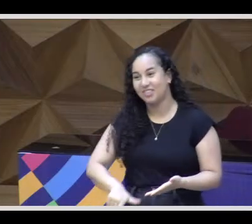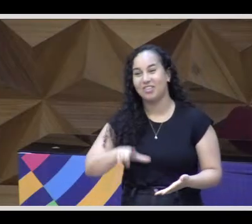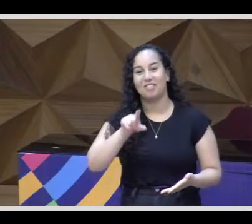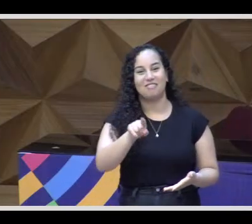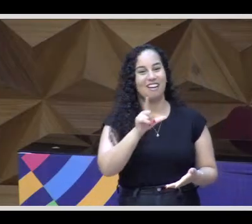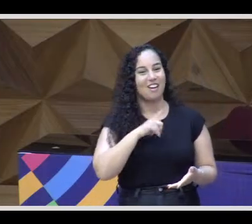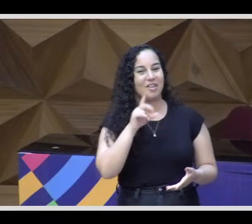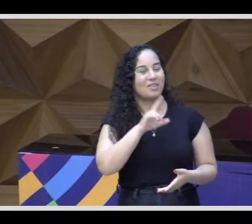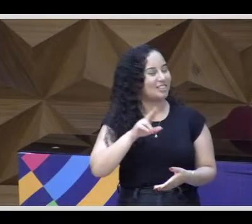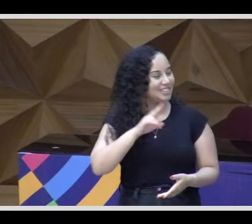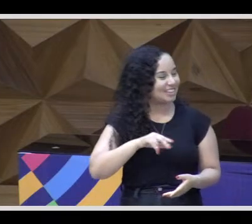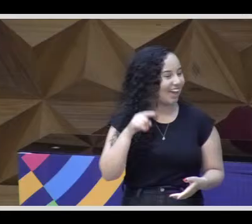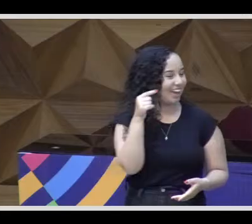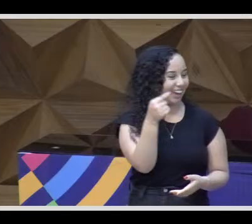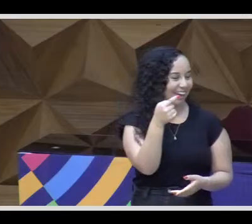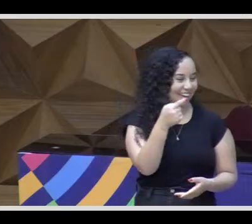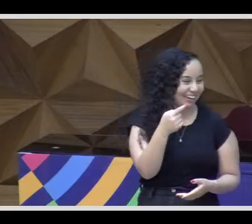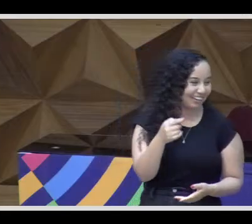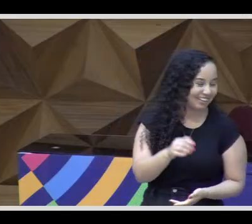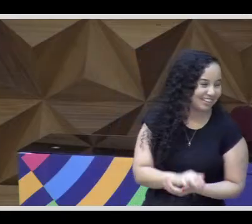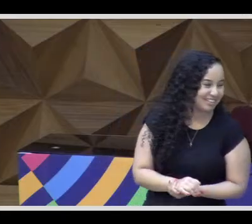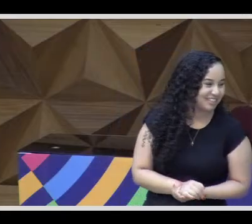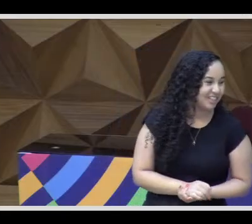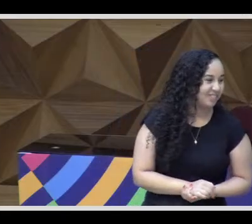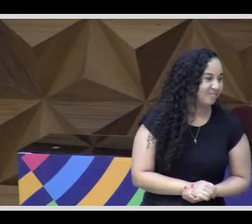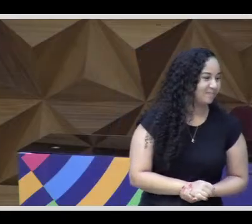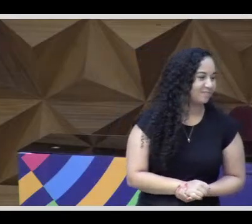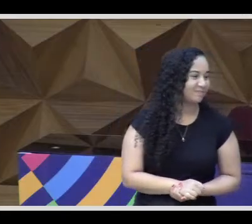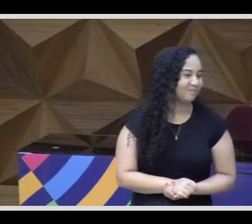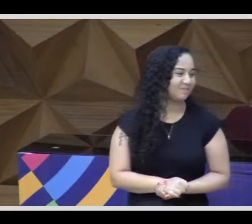IPD in this kind of situation.